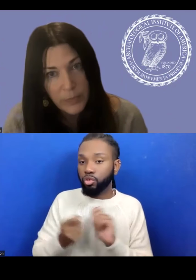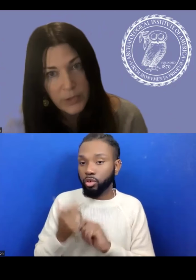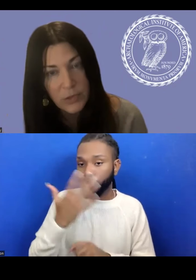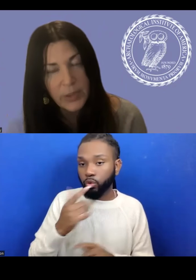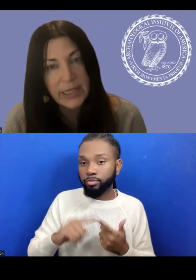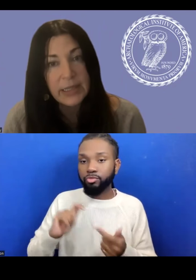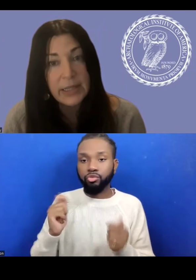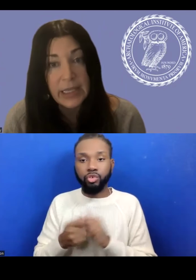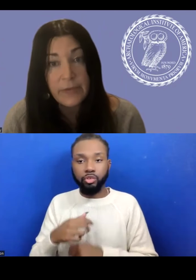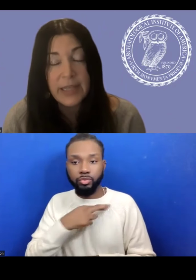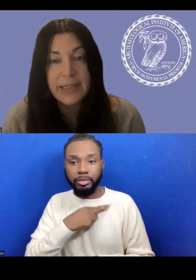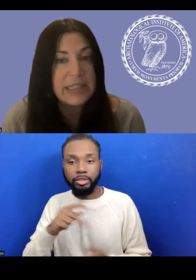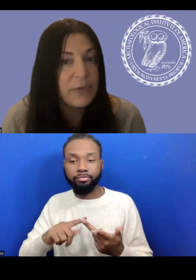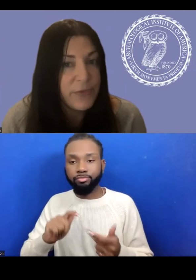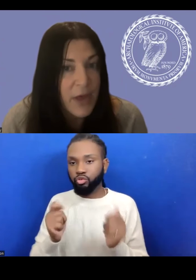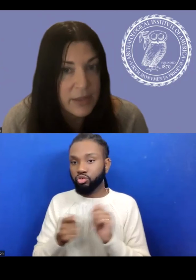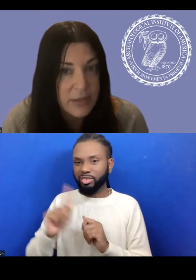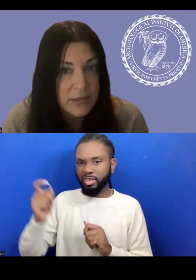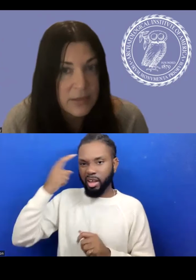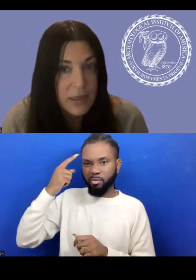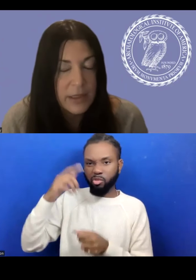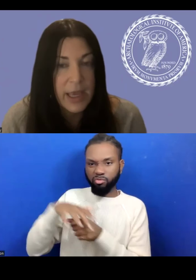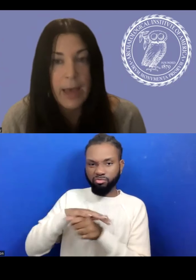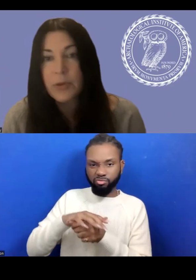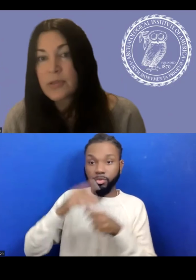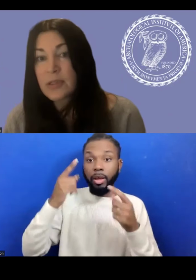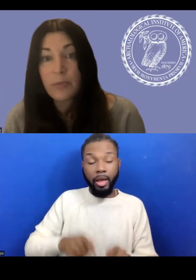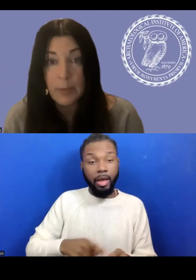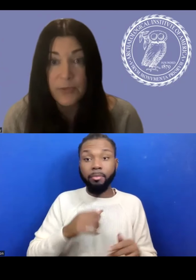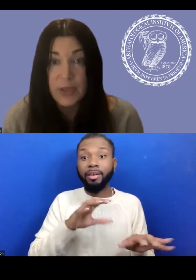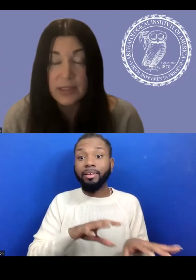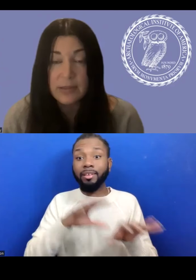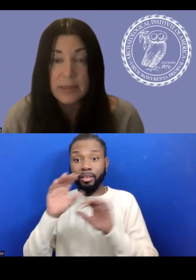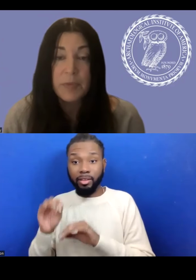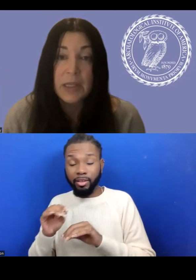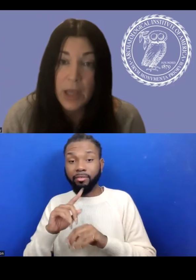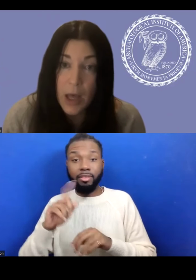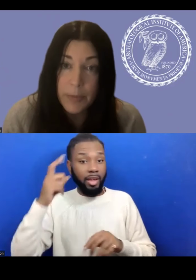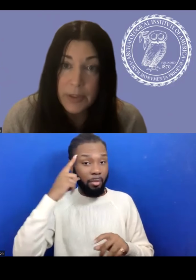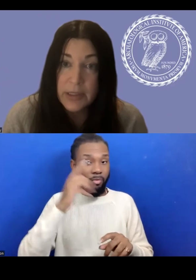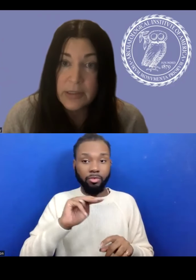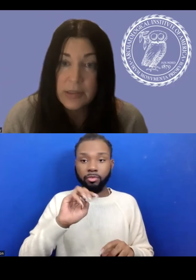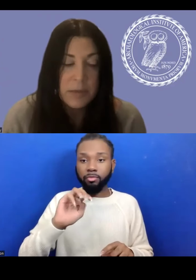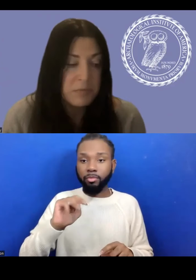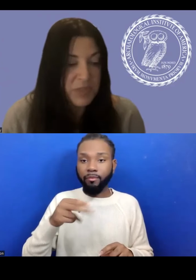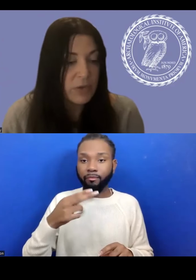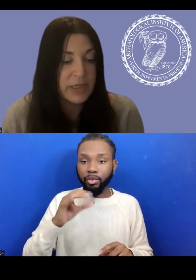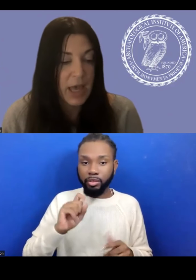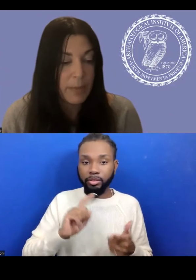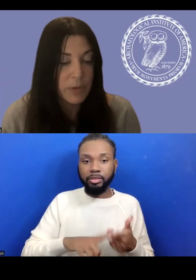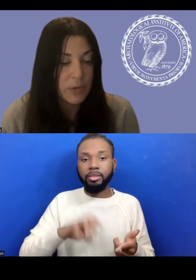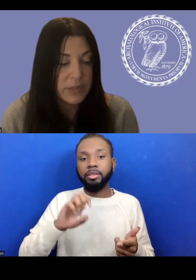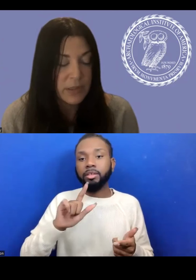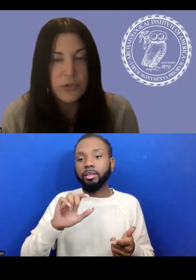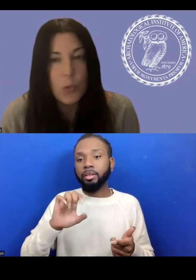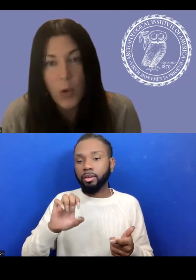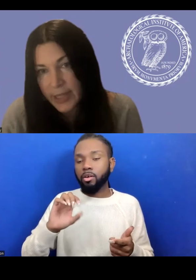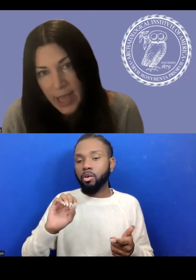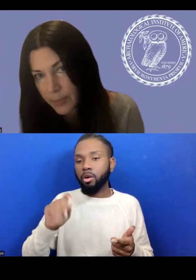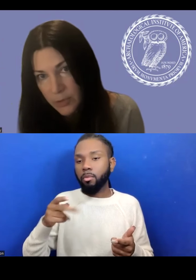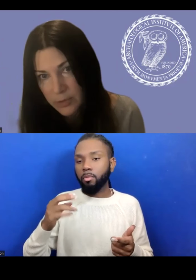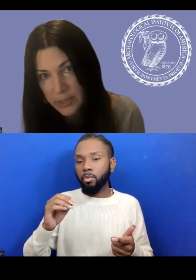capital. So he leaves and defunds the capitals of Memphis, Heliopolis, Delta capitals. There's